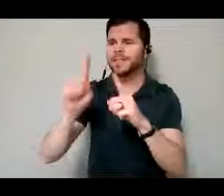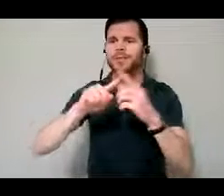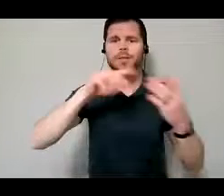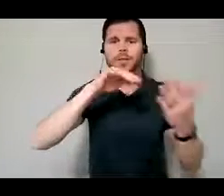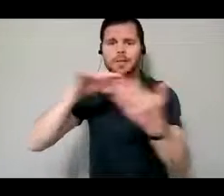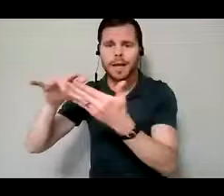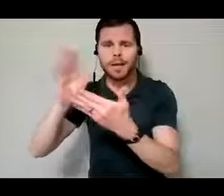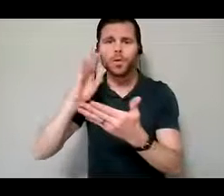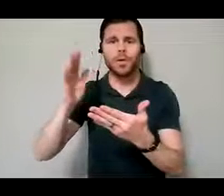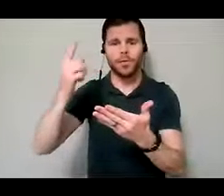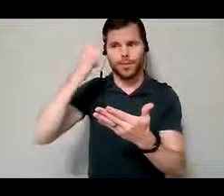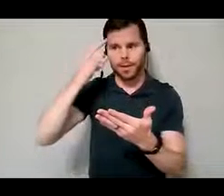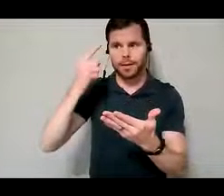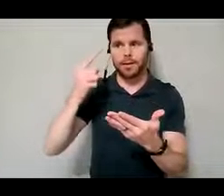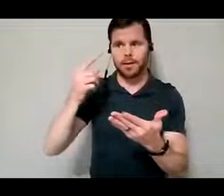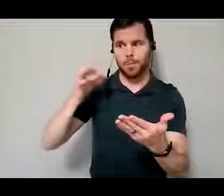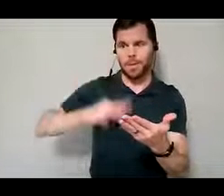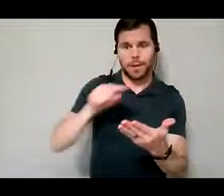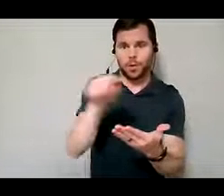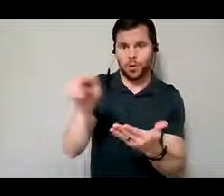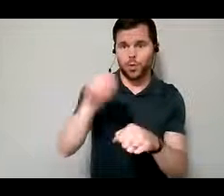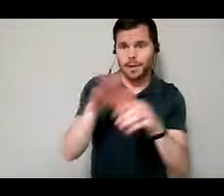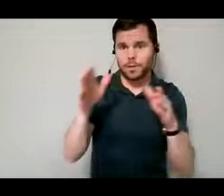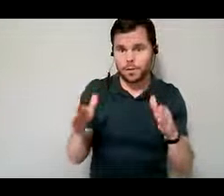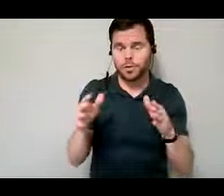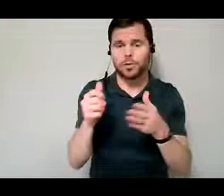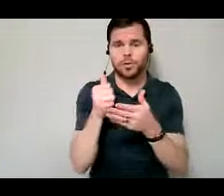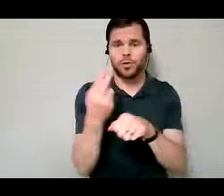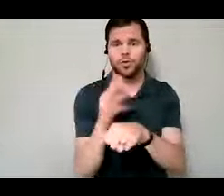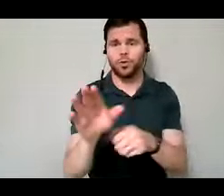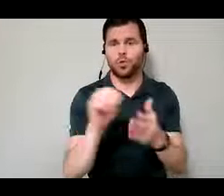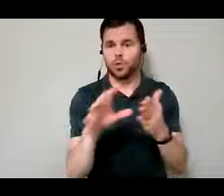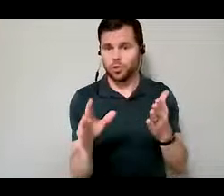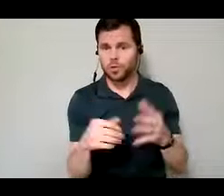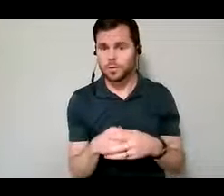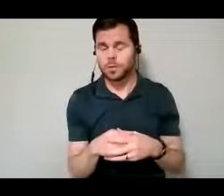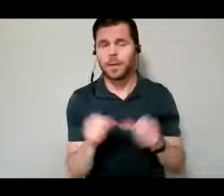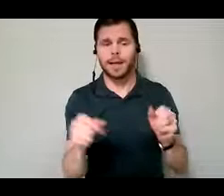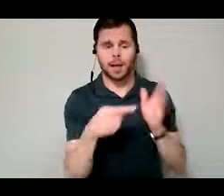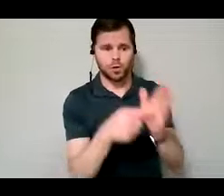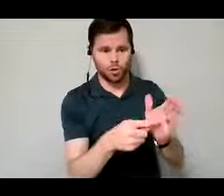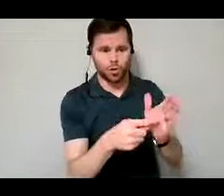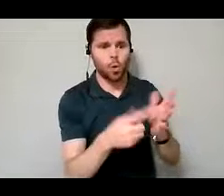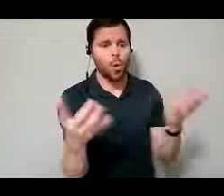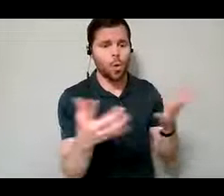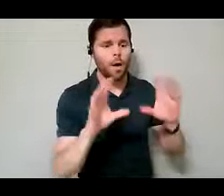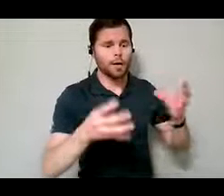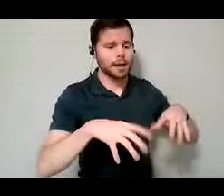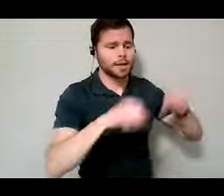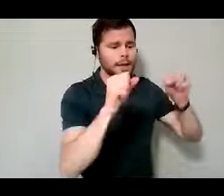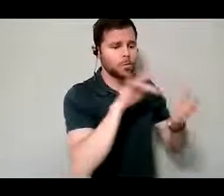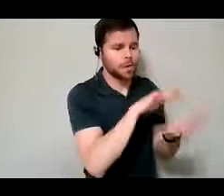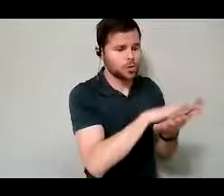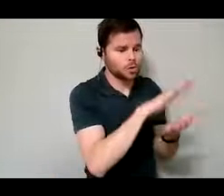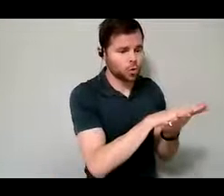useful tool for counselors as well, that you could use with students. So it actually shows what they can take in middle school, what they can take